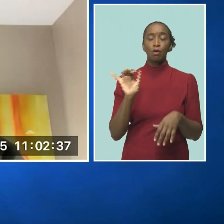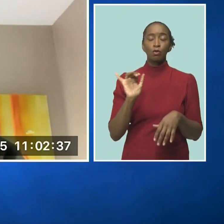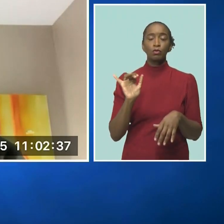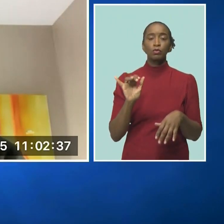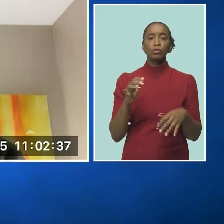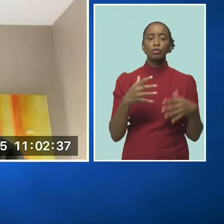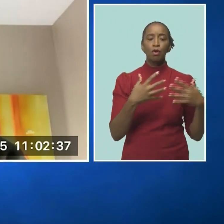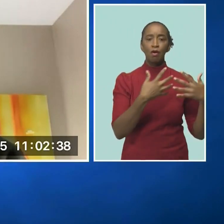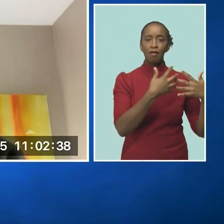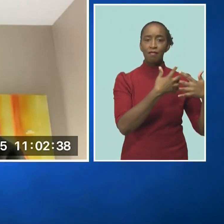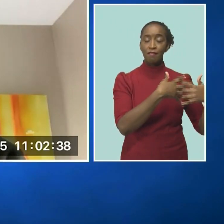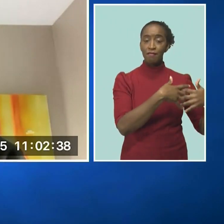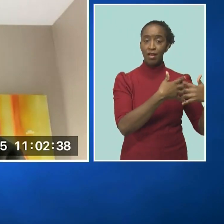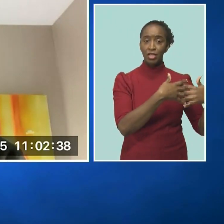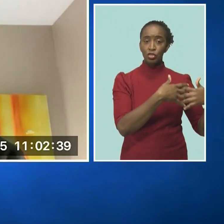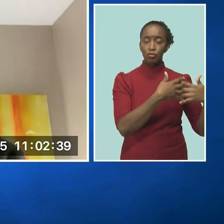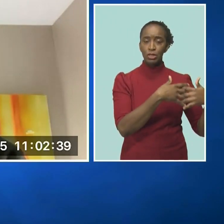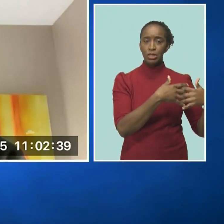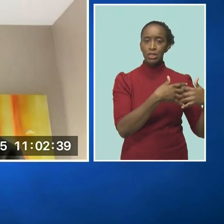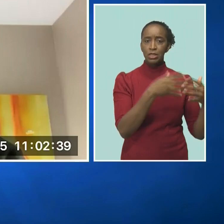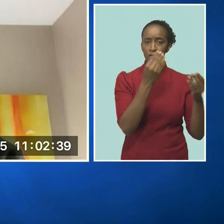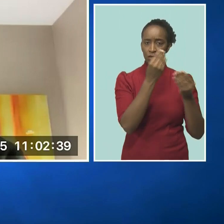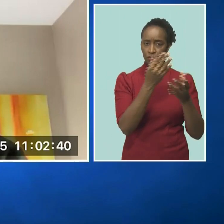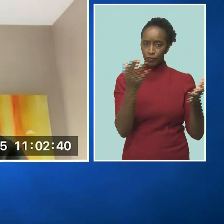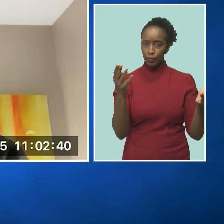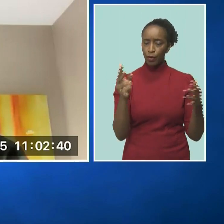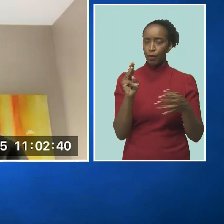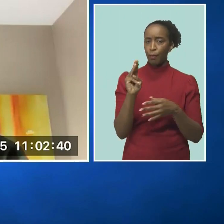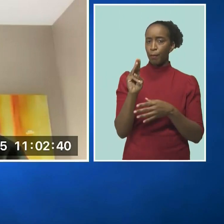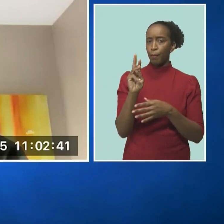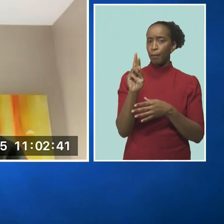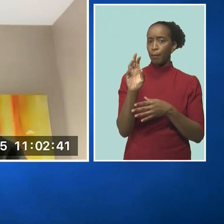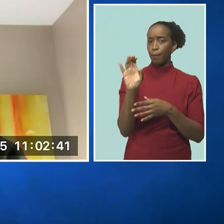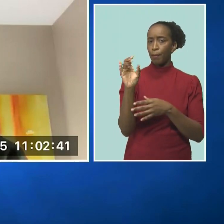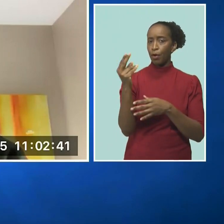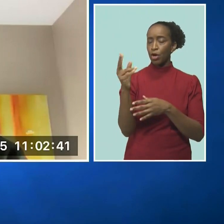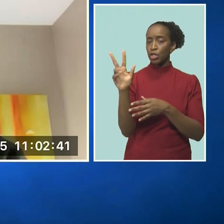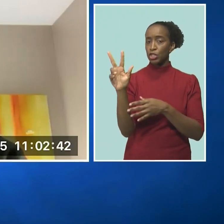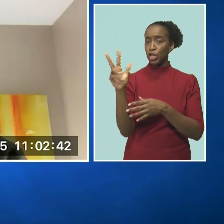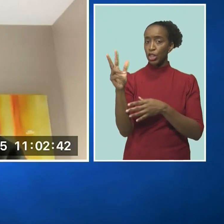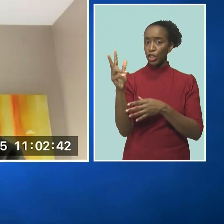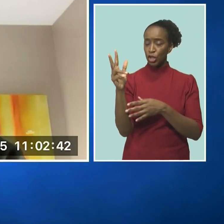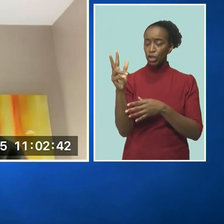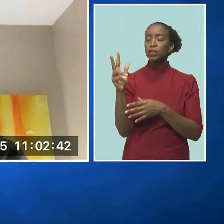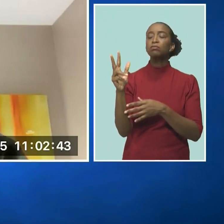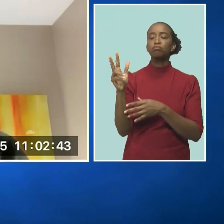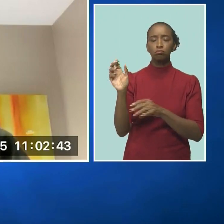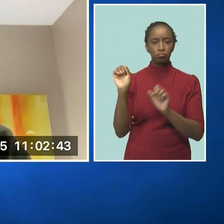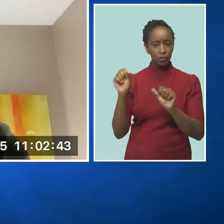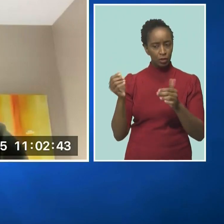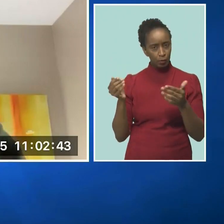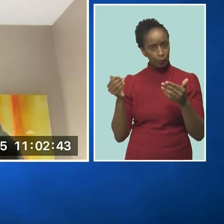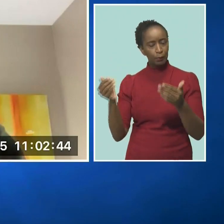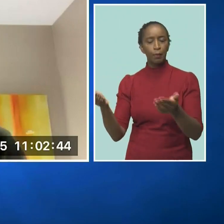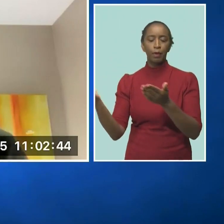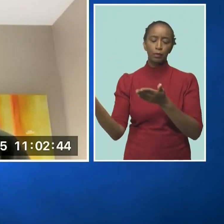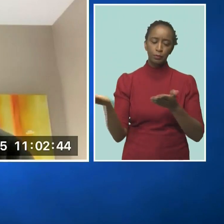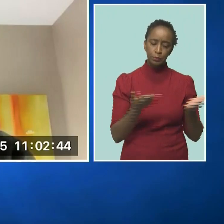told the bell on March the 3rd, which was Monday, and that is significantly